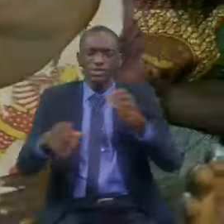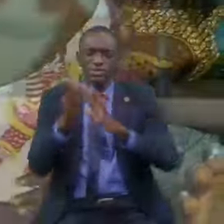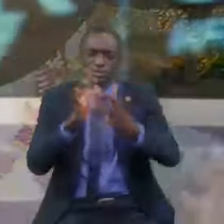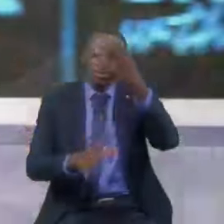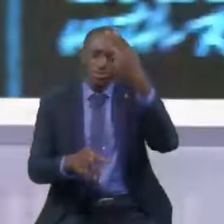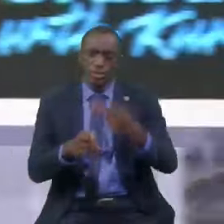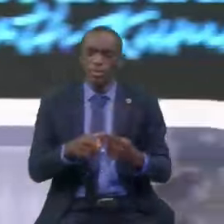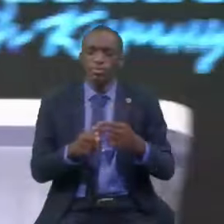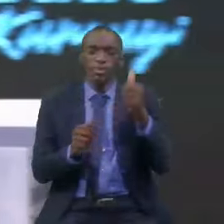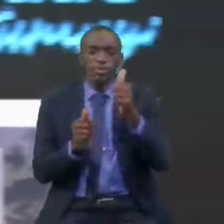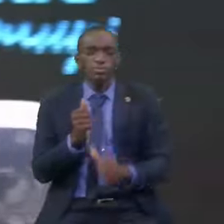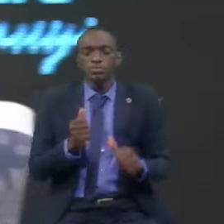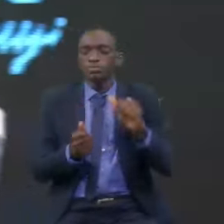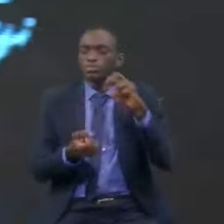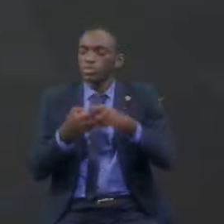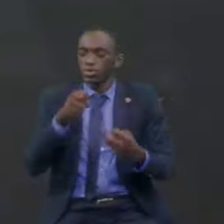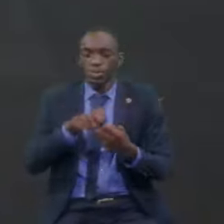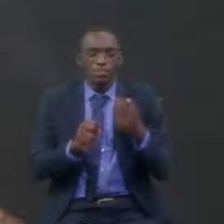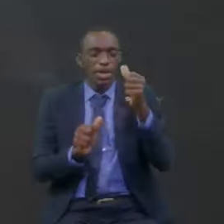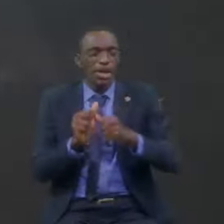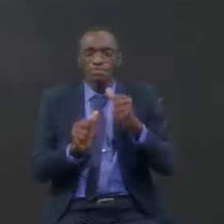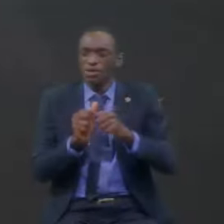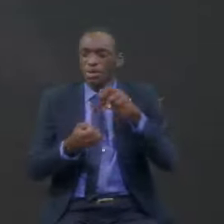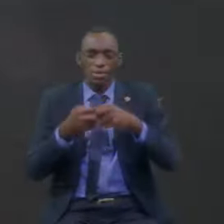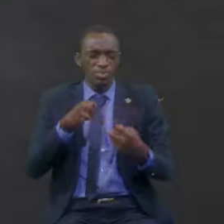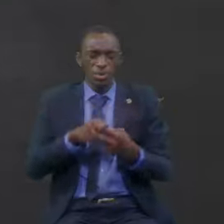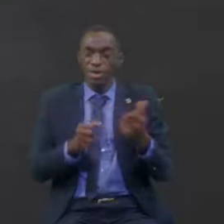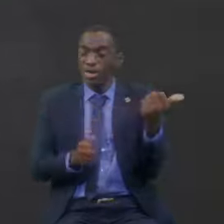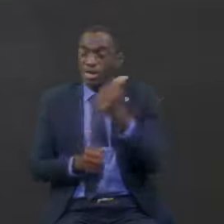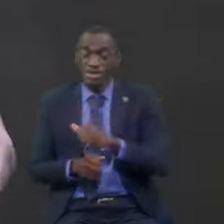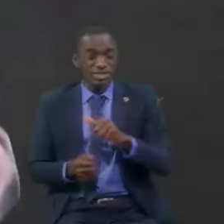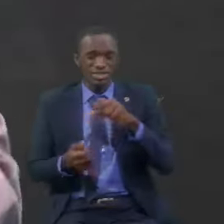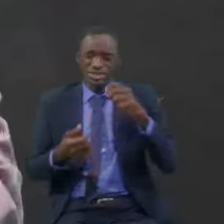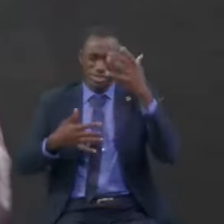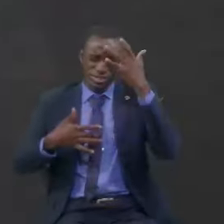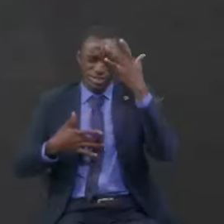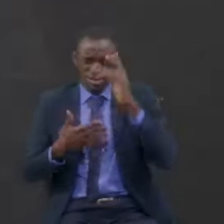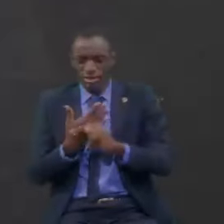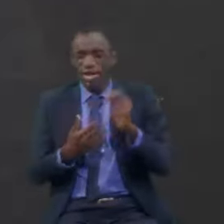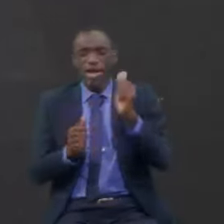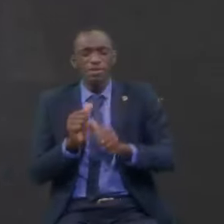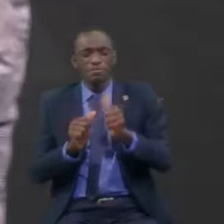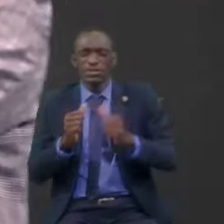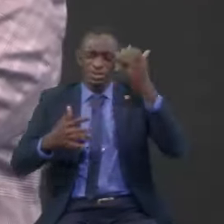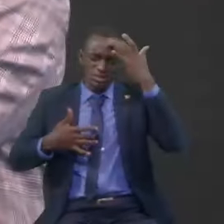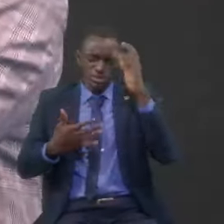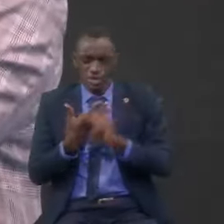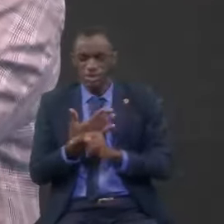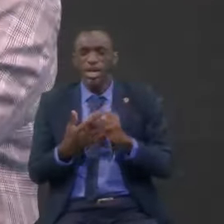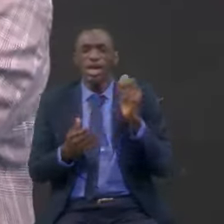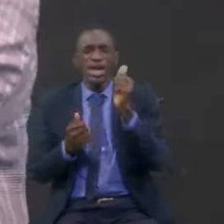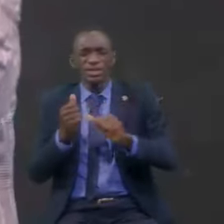problem, every problem. Any sickness, every sickness. Any disease, every disease,